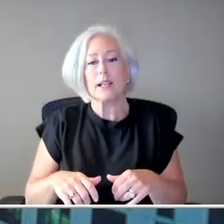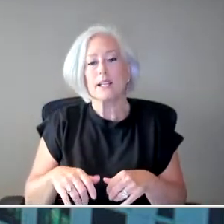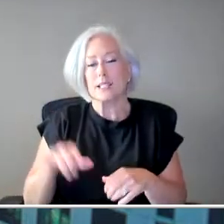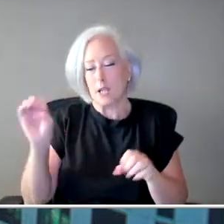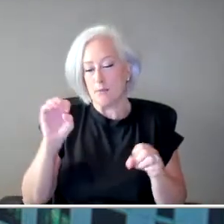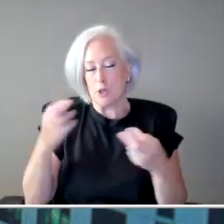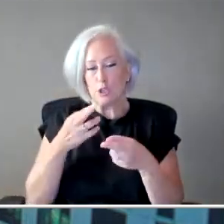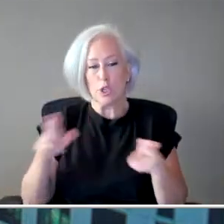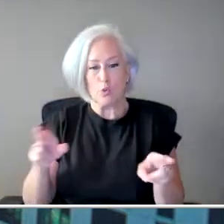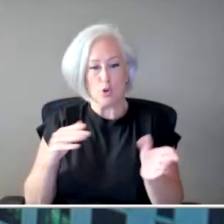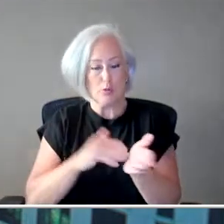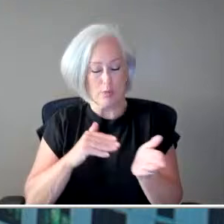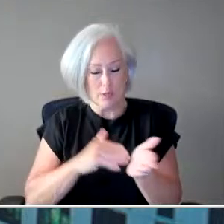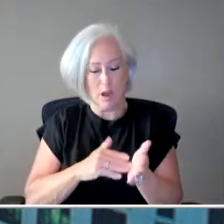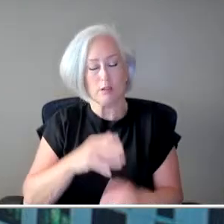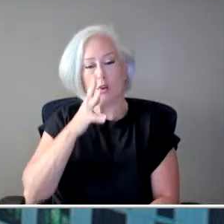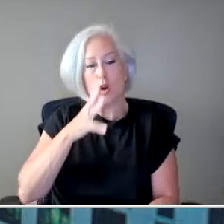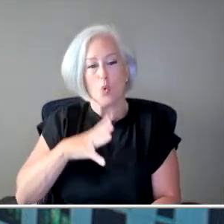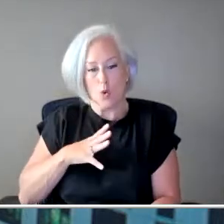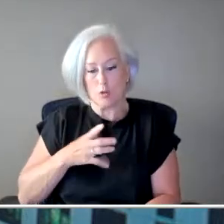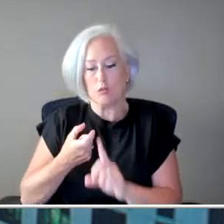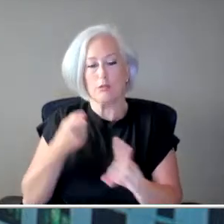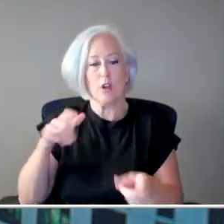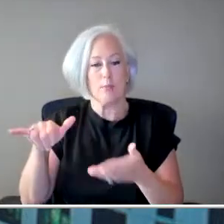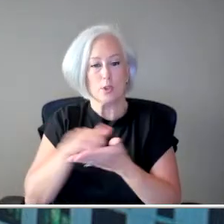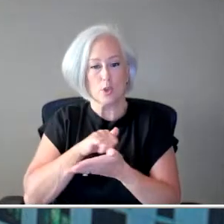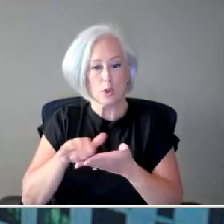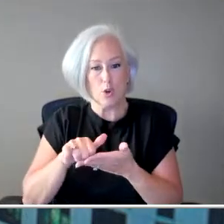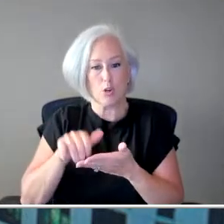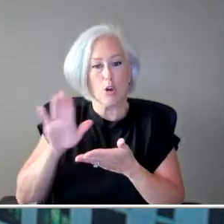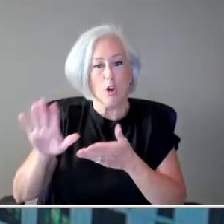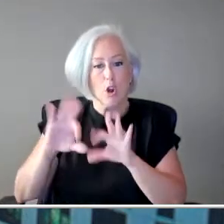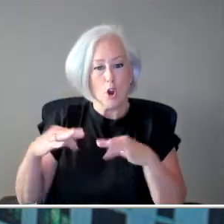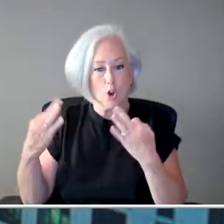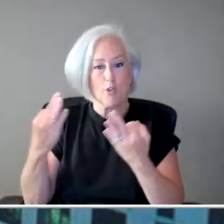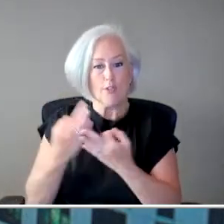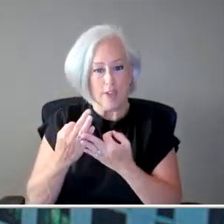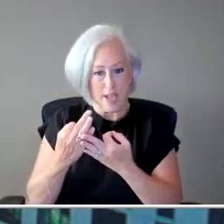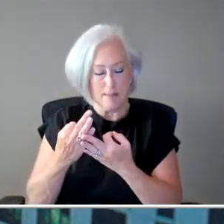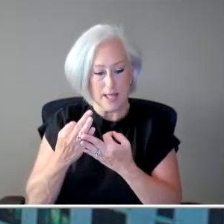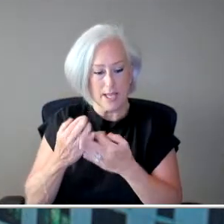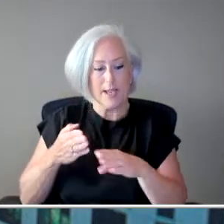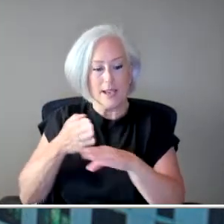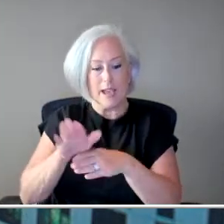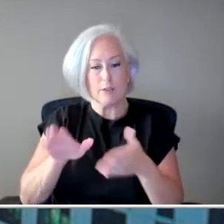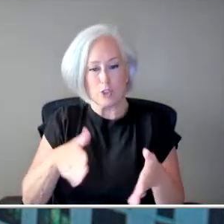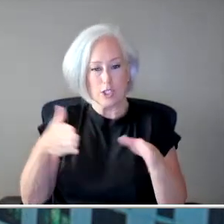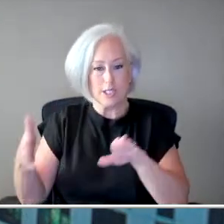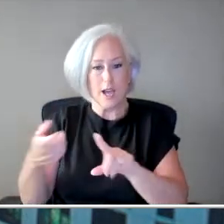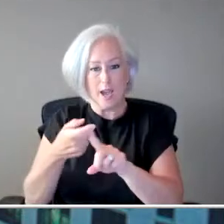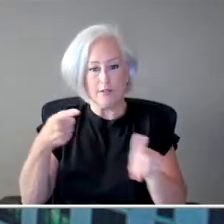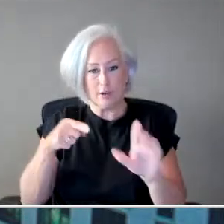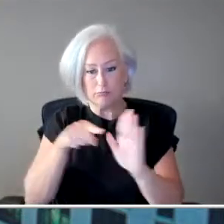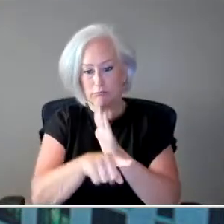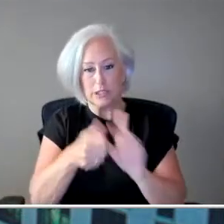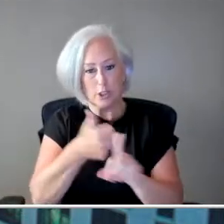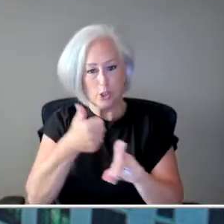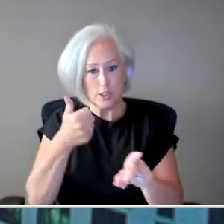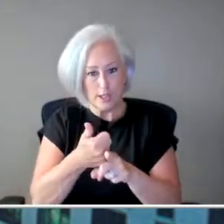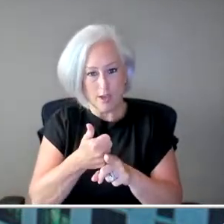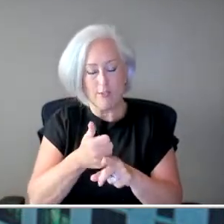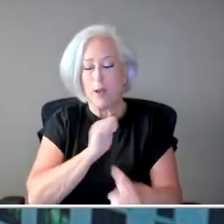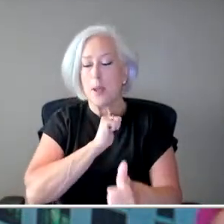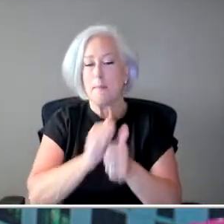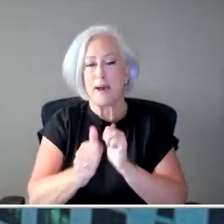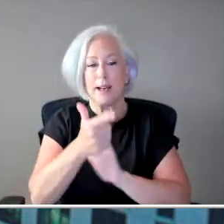on the front lines in New York, and her family, after she died by suicide, passed this legislation